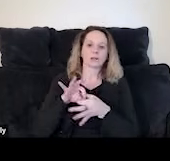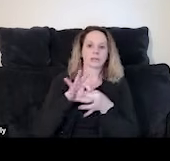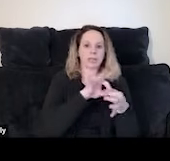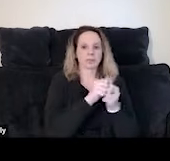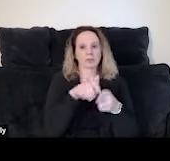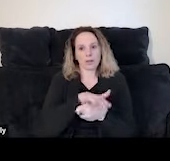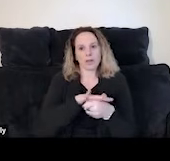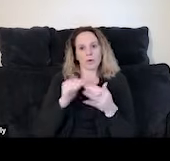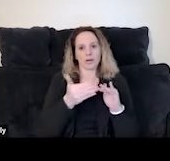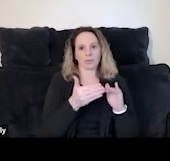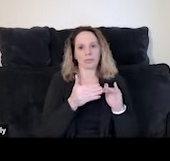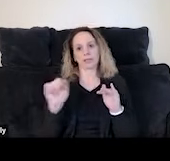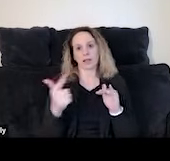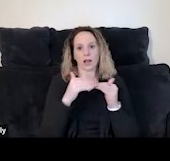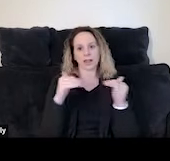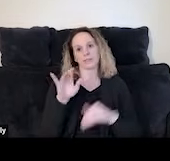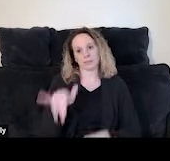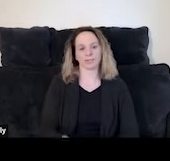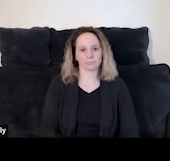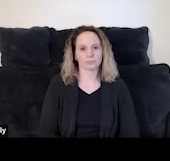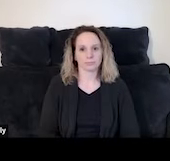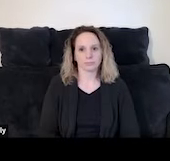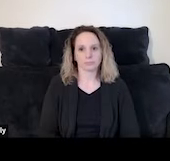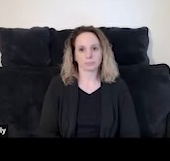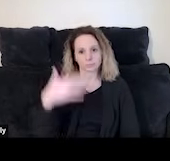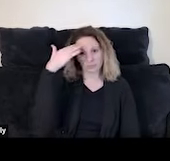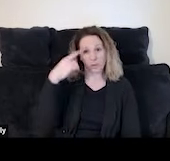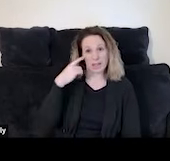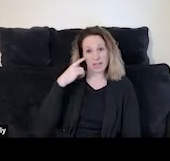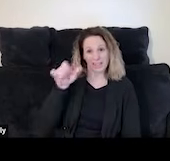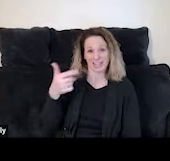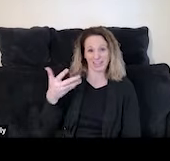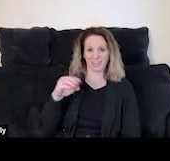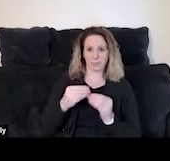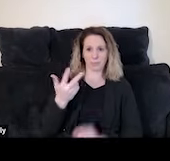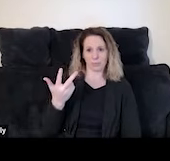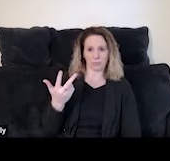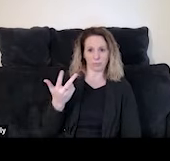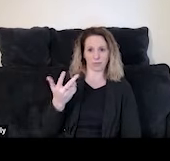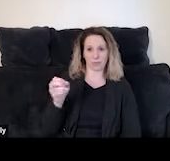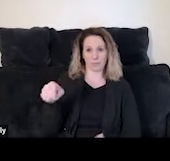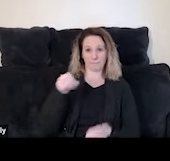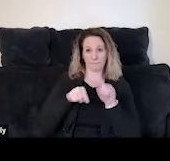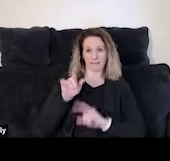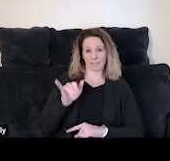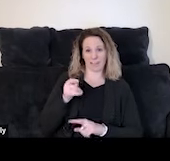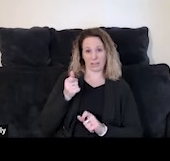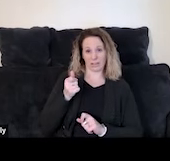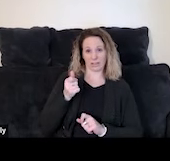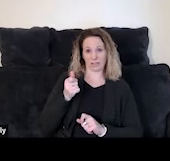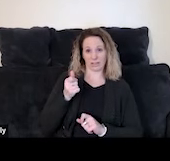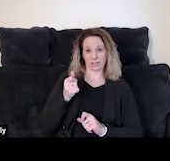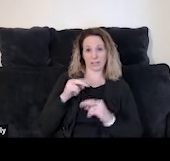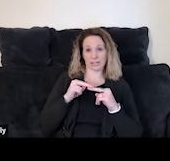local community and all levels there as well. You know, I think the other thing is number 3. I'll just go back to that quickly. On the